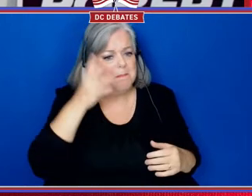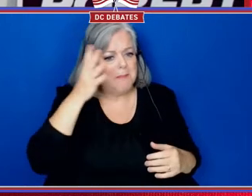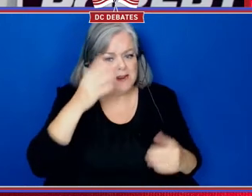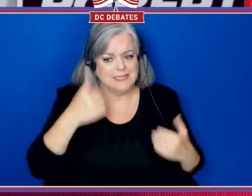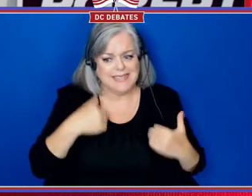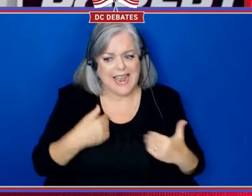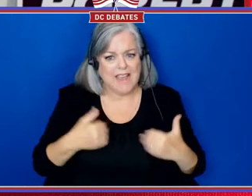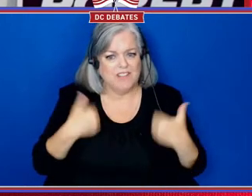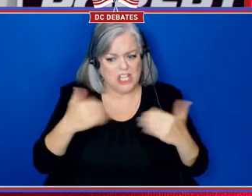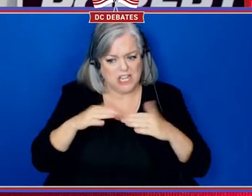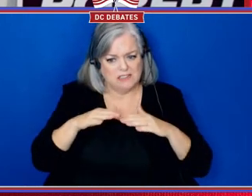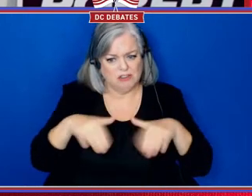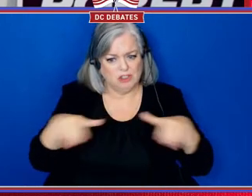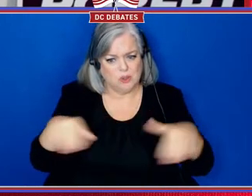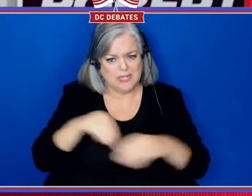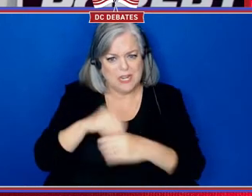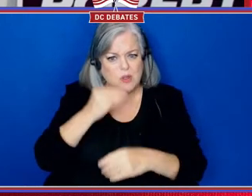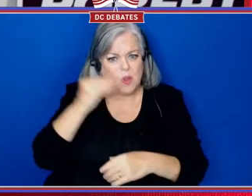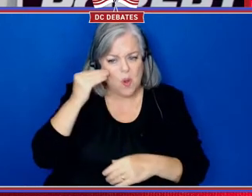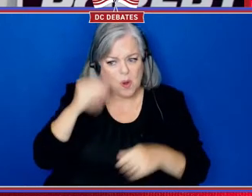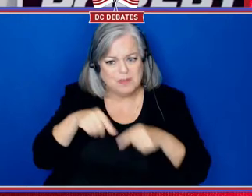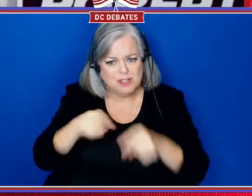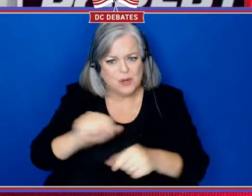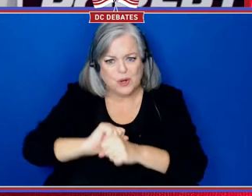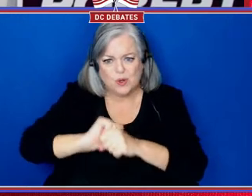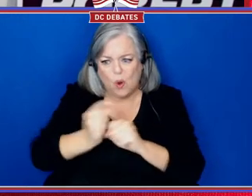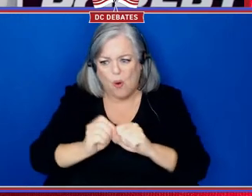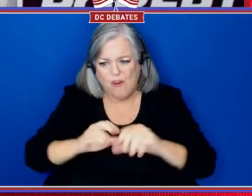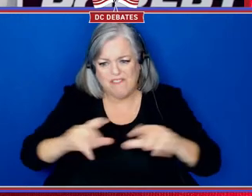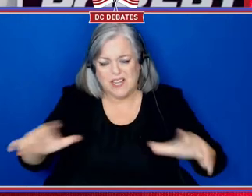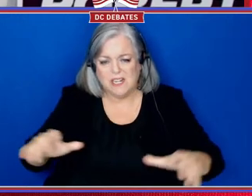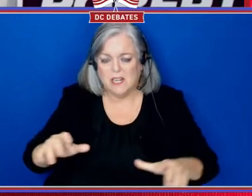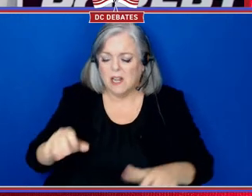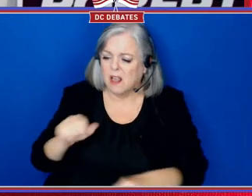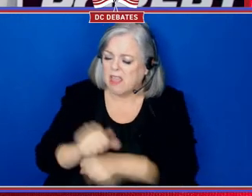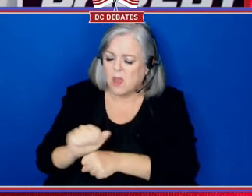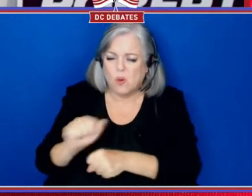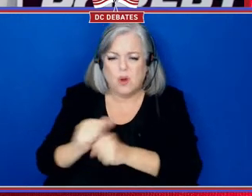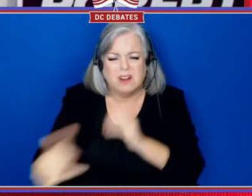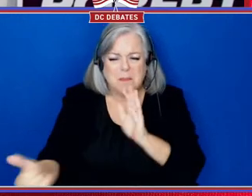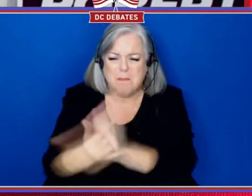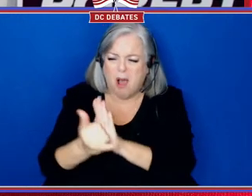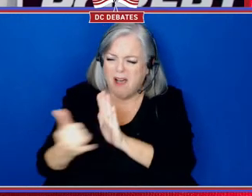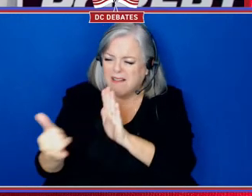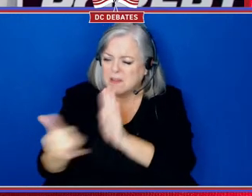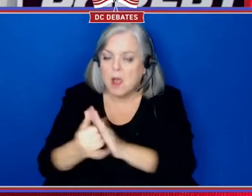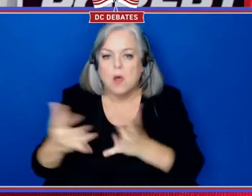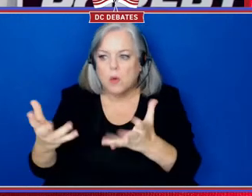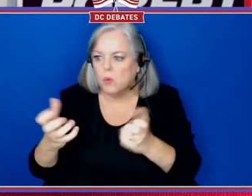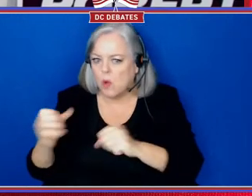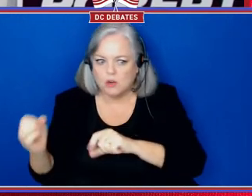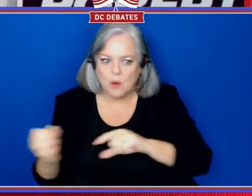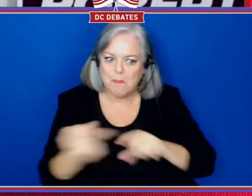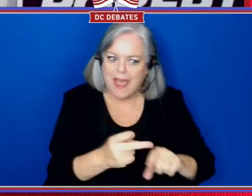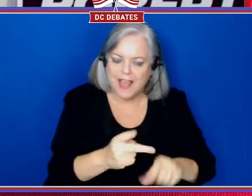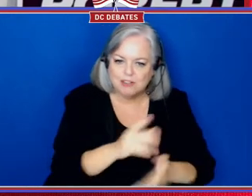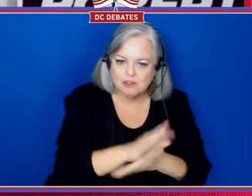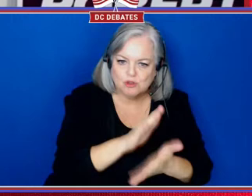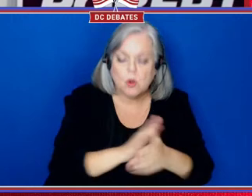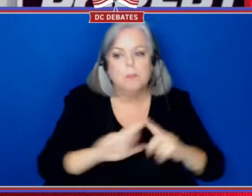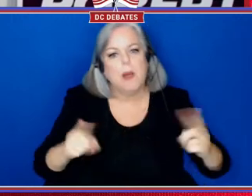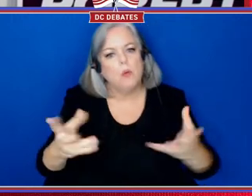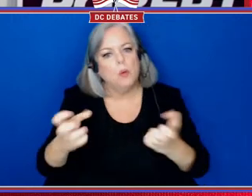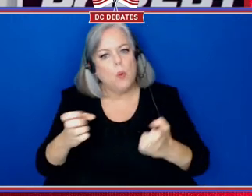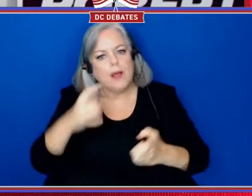task was impossible. All of us wanted to turn back in school, but we also wanted our children safe and our educators safe as